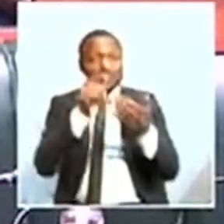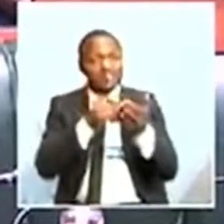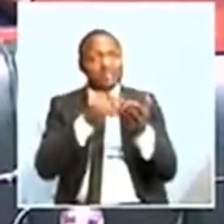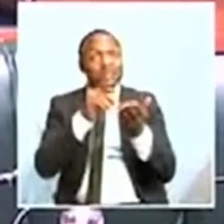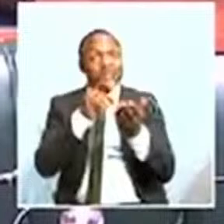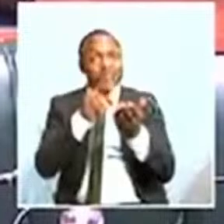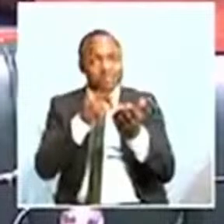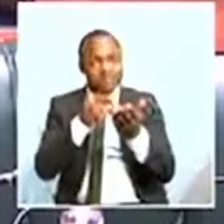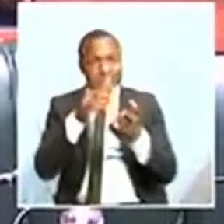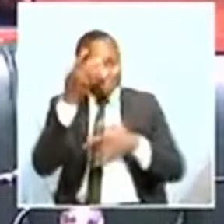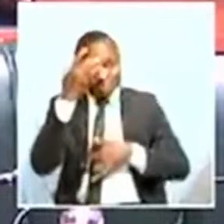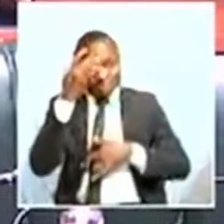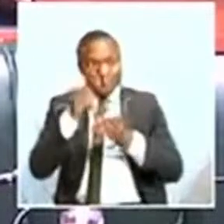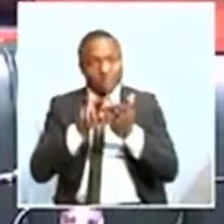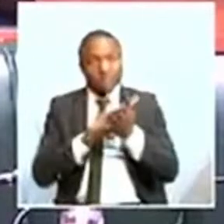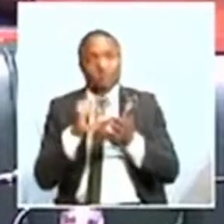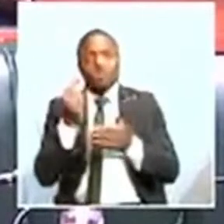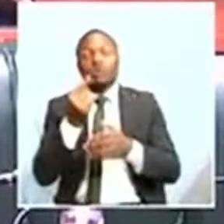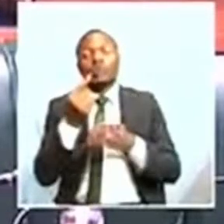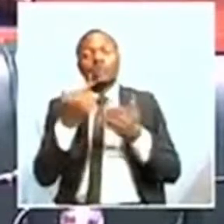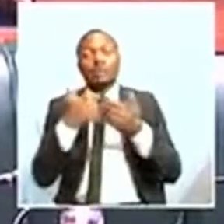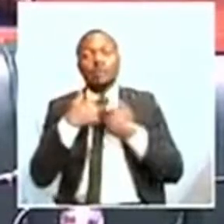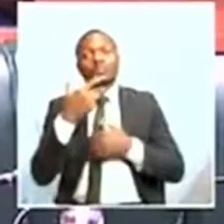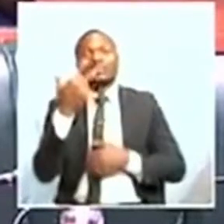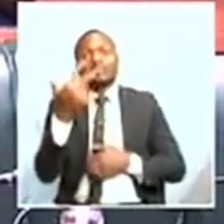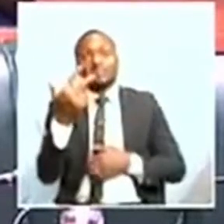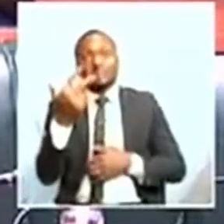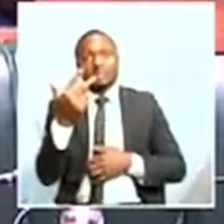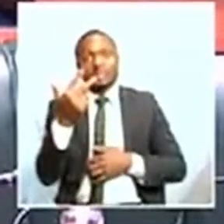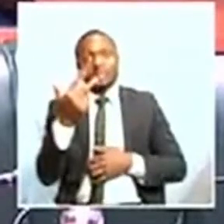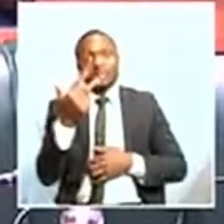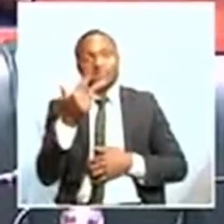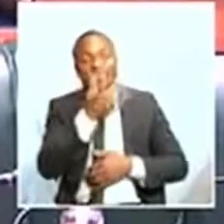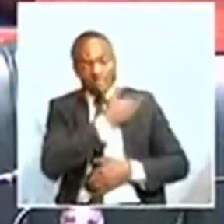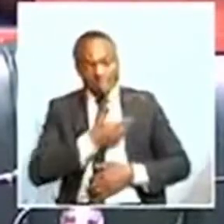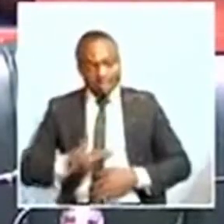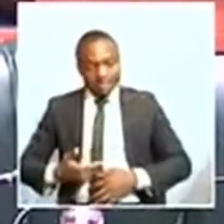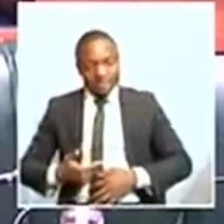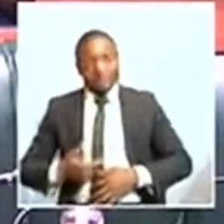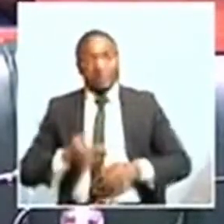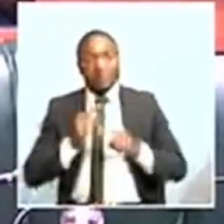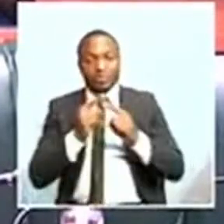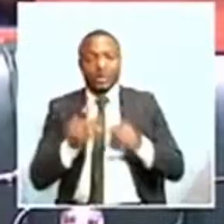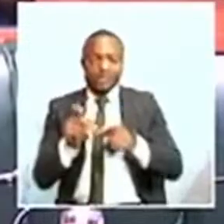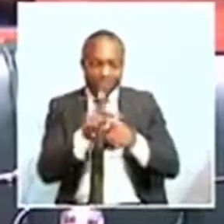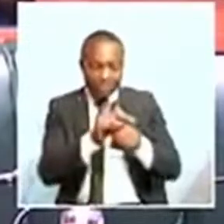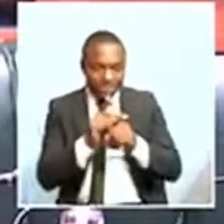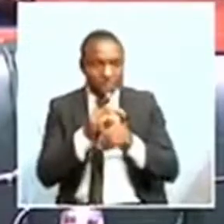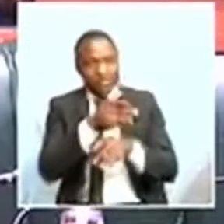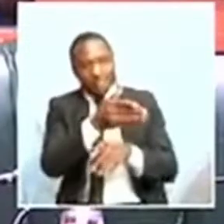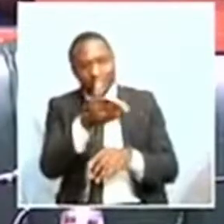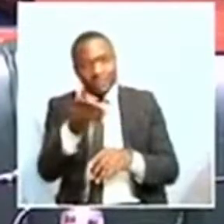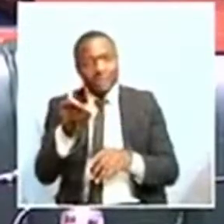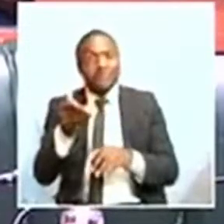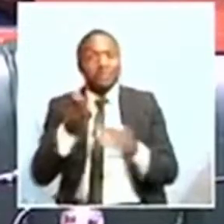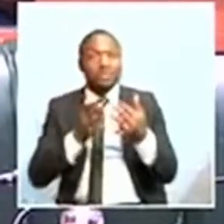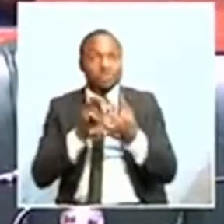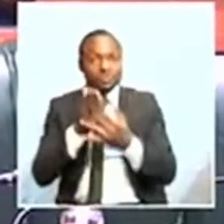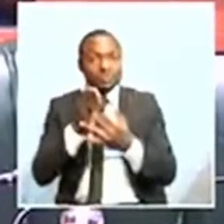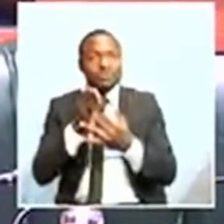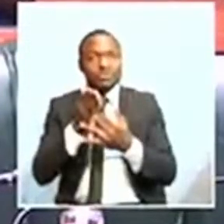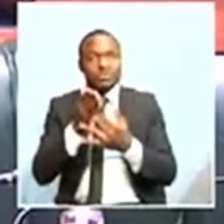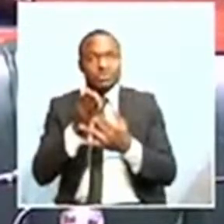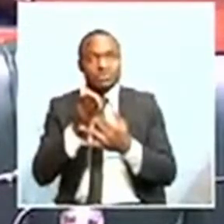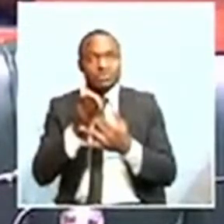reported, we have got only 3 cases in admission. Otherwise, we have taken care of them through the